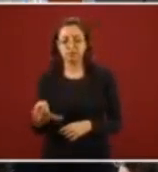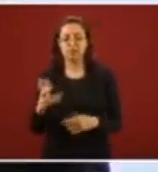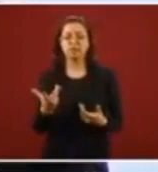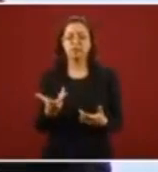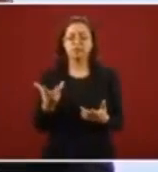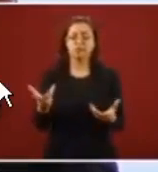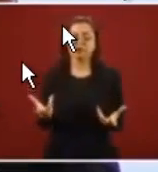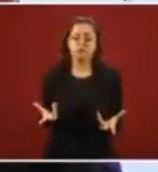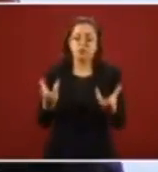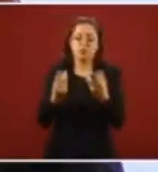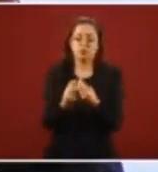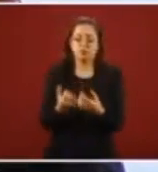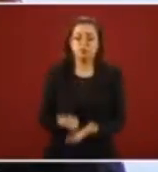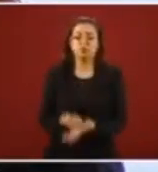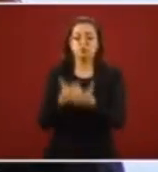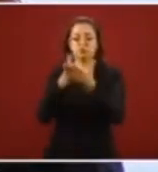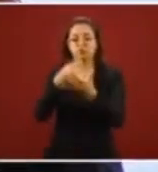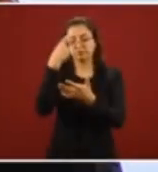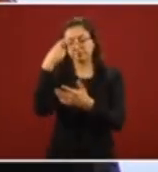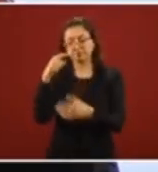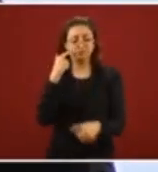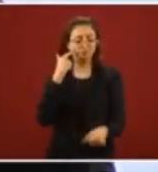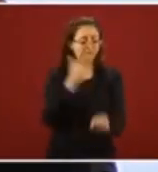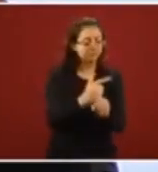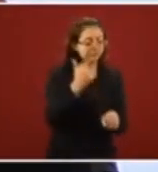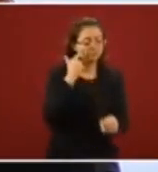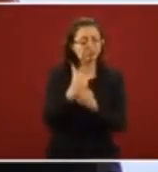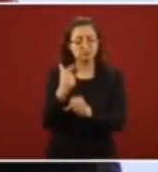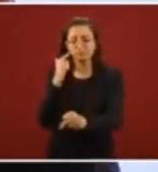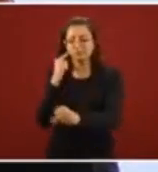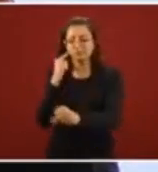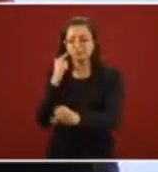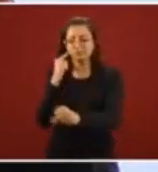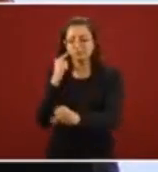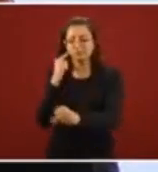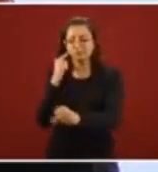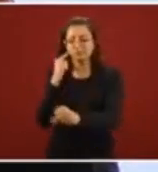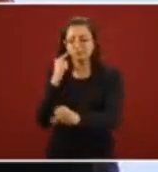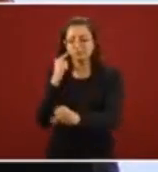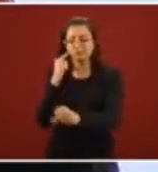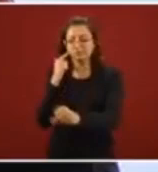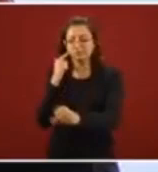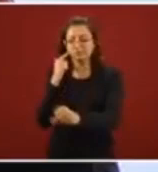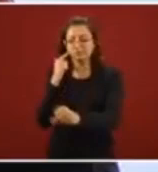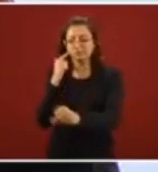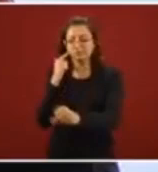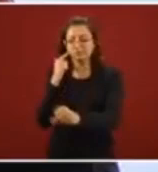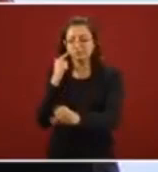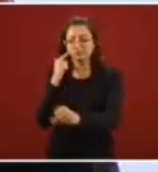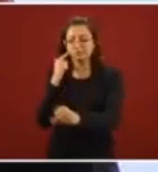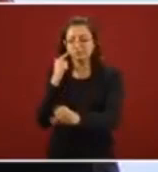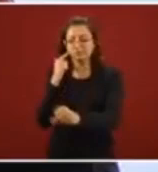her and in But then with apert least